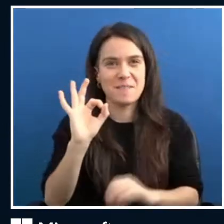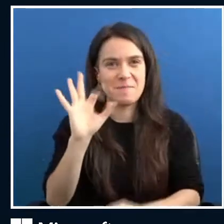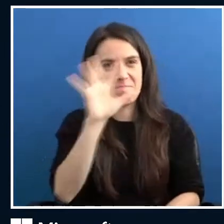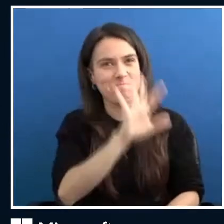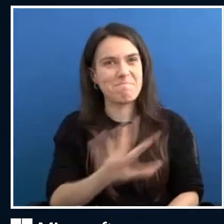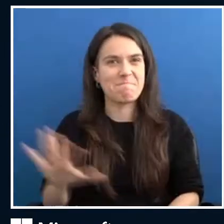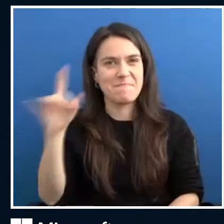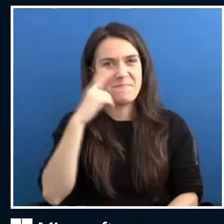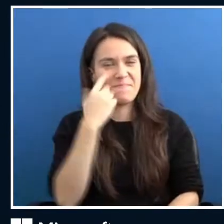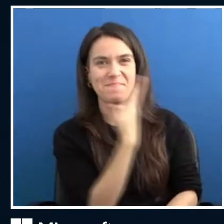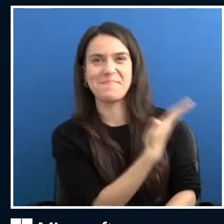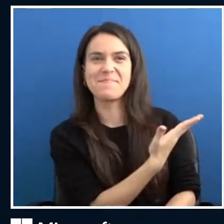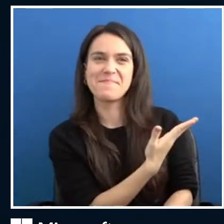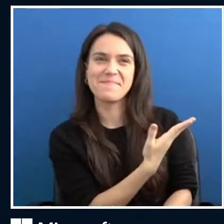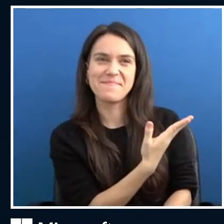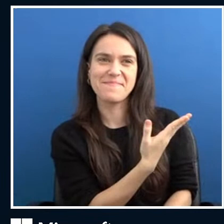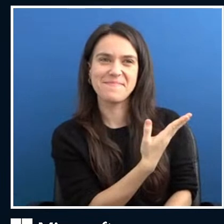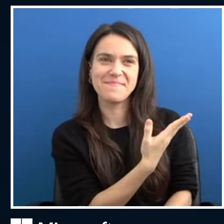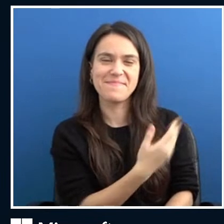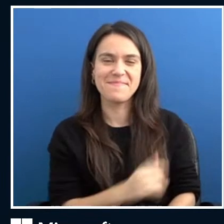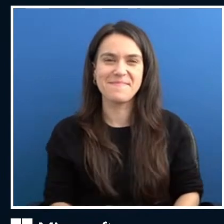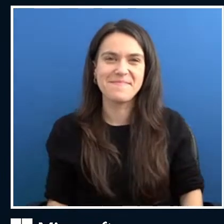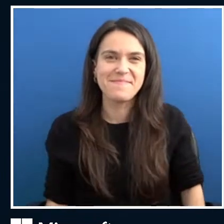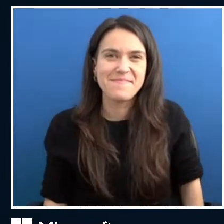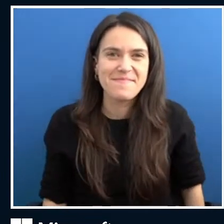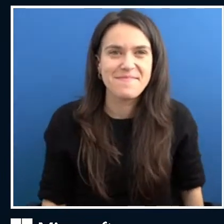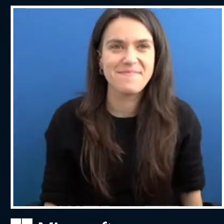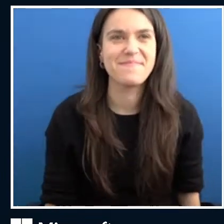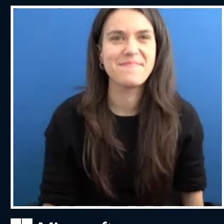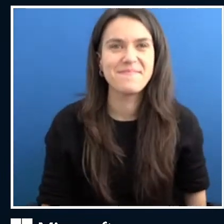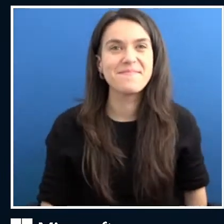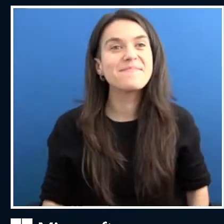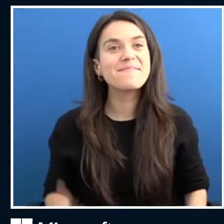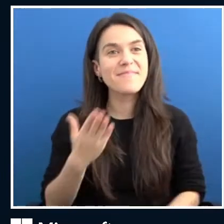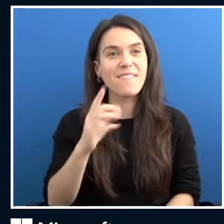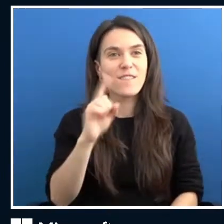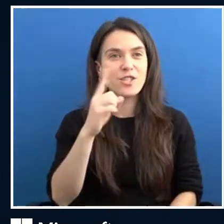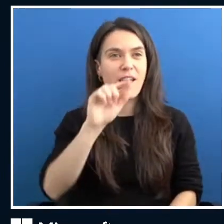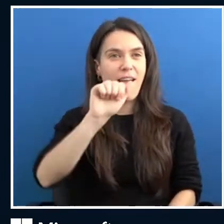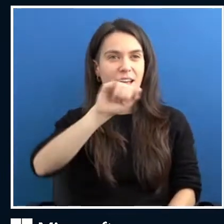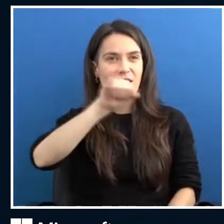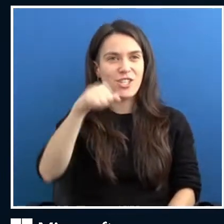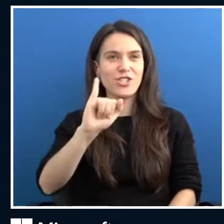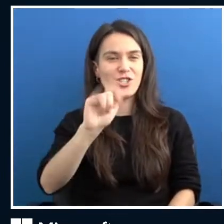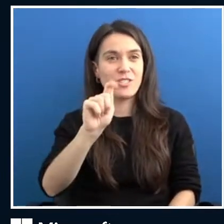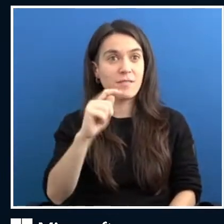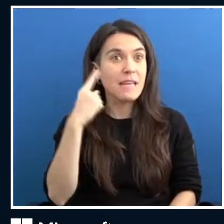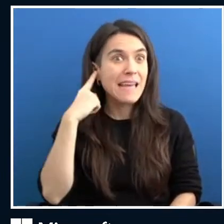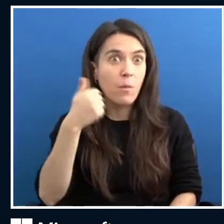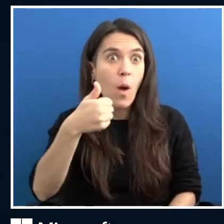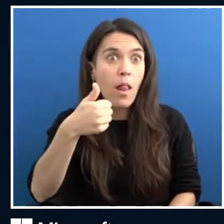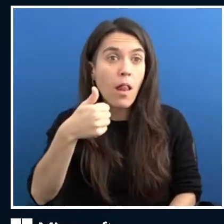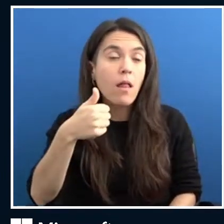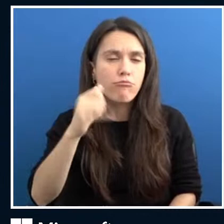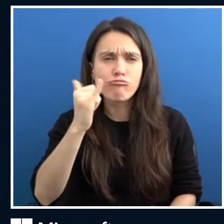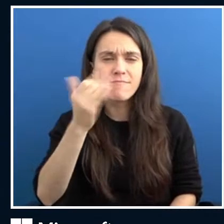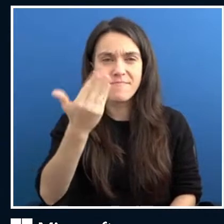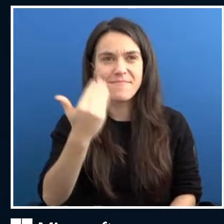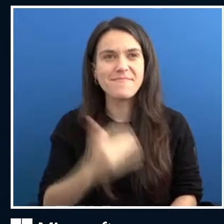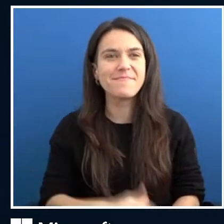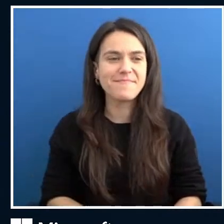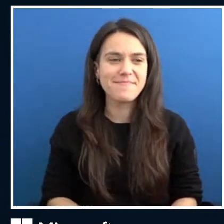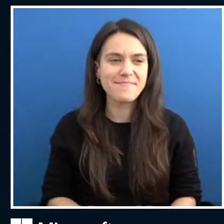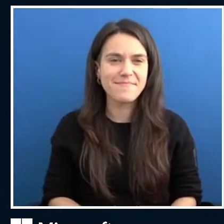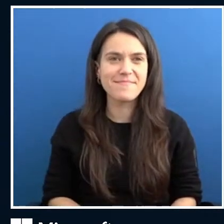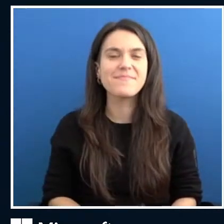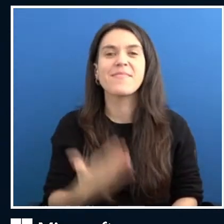Take it away, Lee. Excellent. Ajit, if you'd like to introduce yourself. Sure. Thank you, Lee. Can you hear me well? Yes, Kanya. Good, good. Yeah. So thank you for